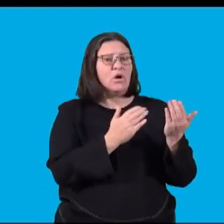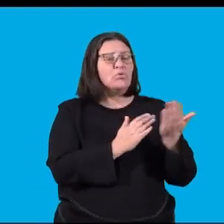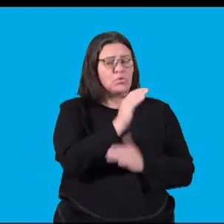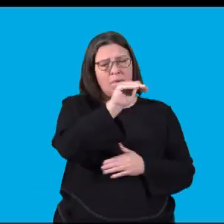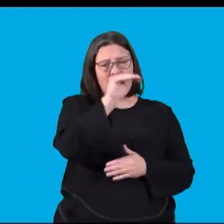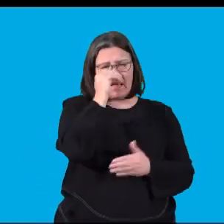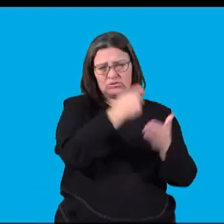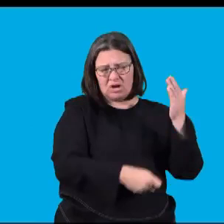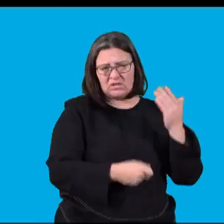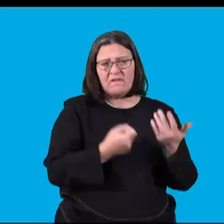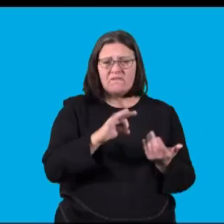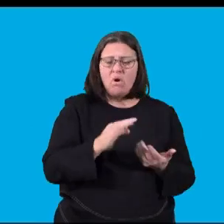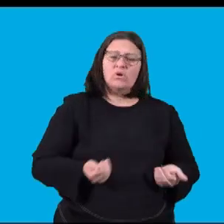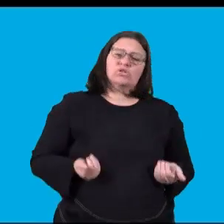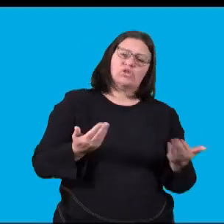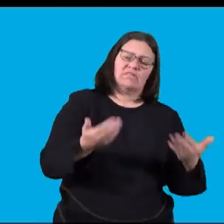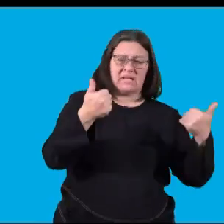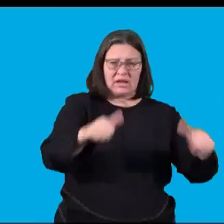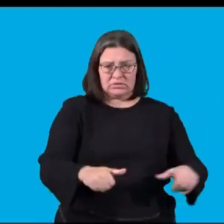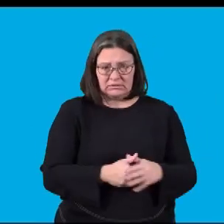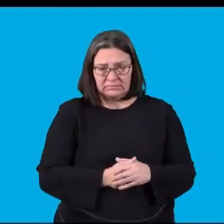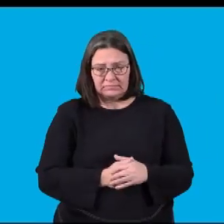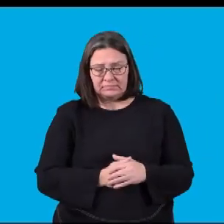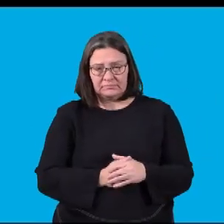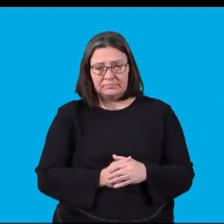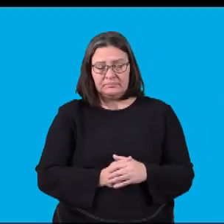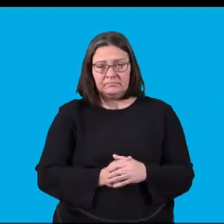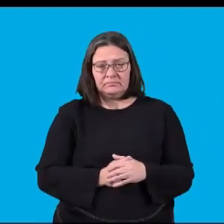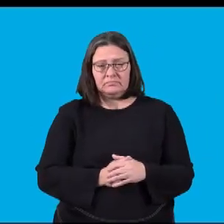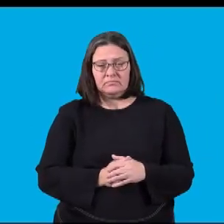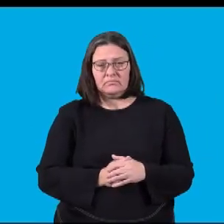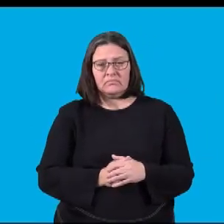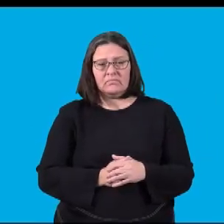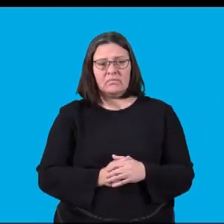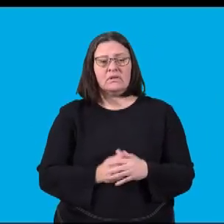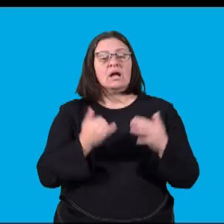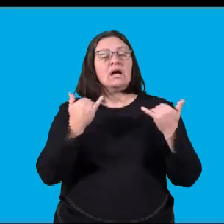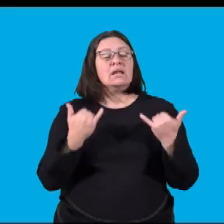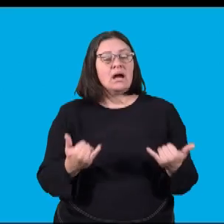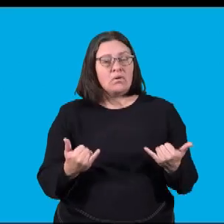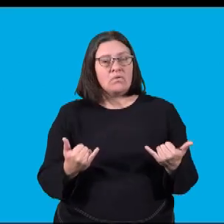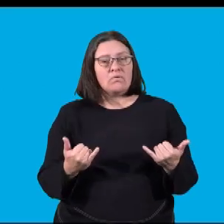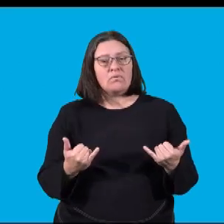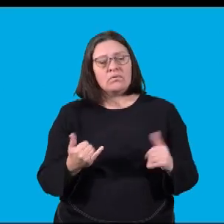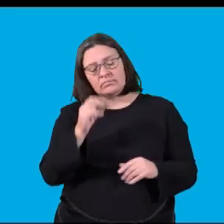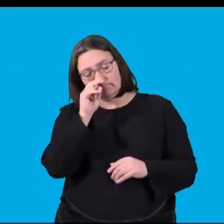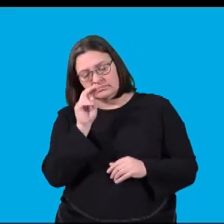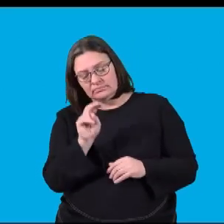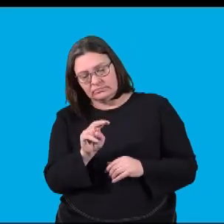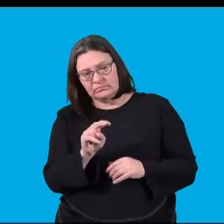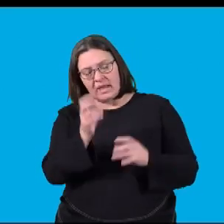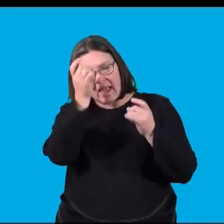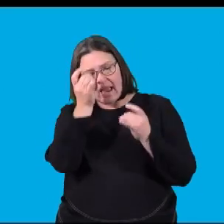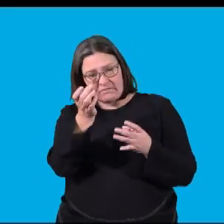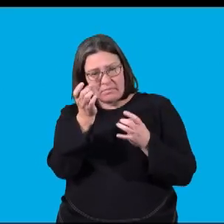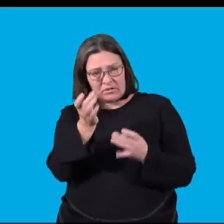charged by a bank for account services. All right, and then we are now going to